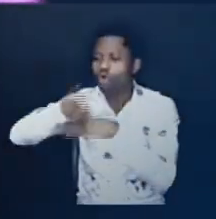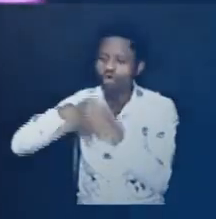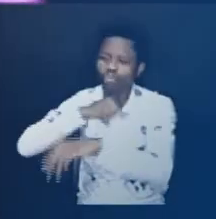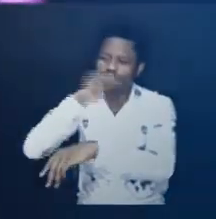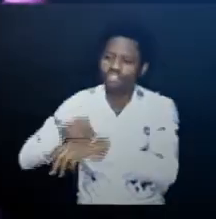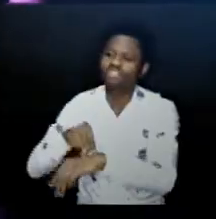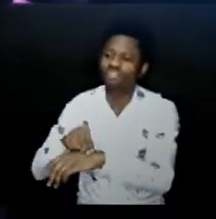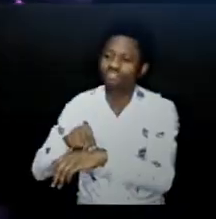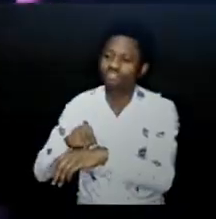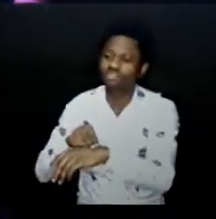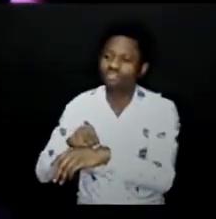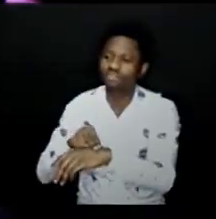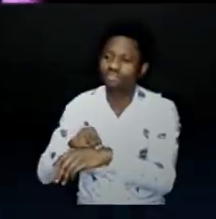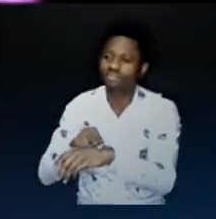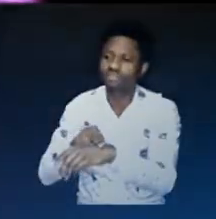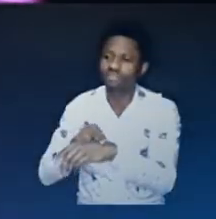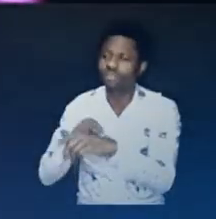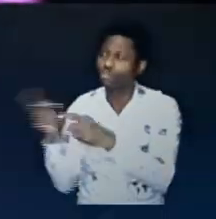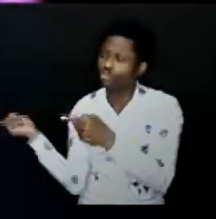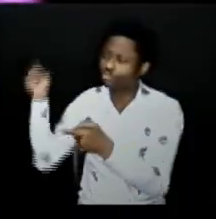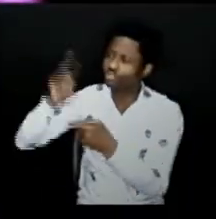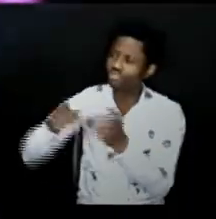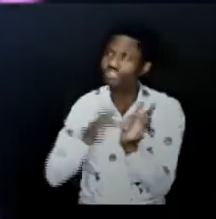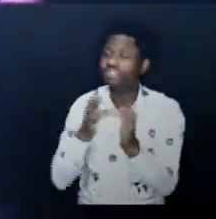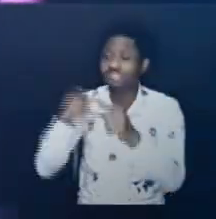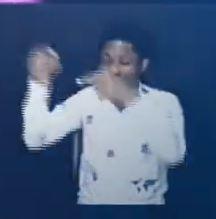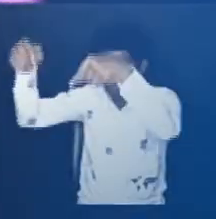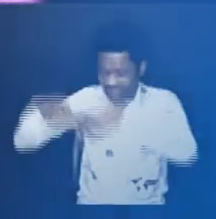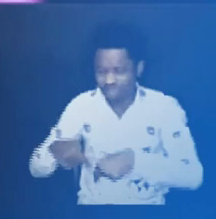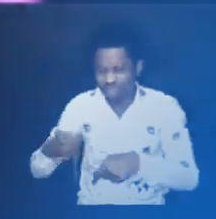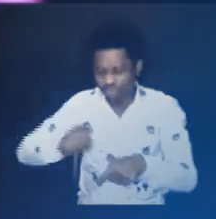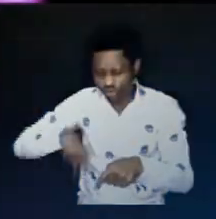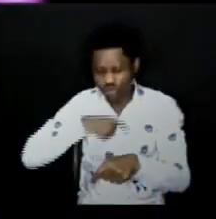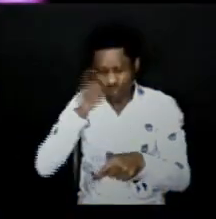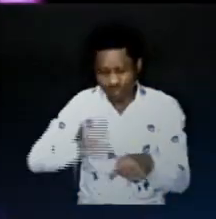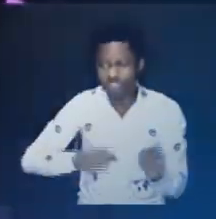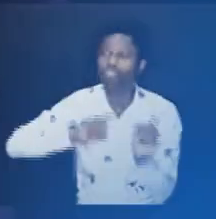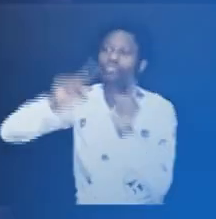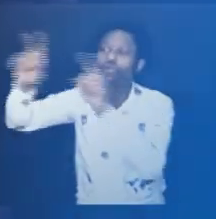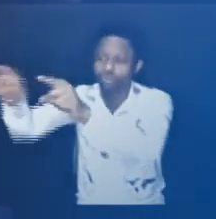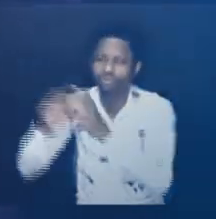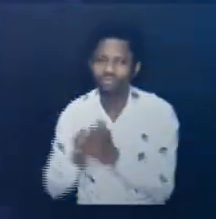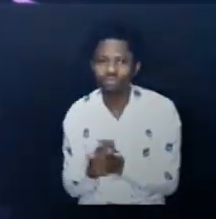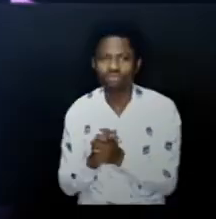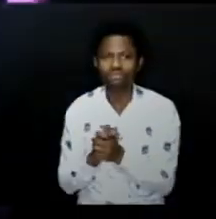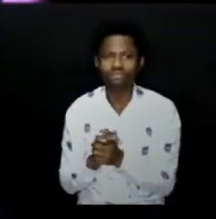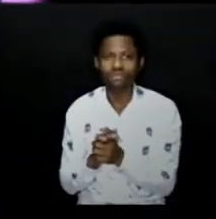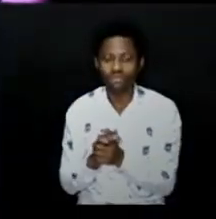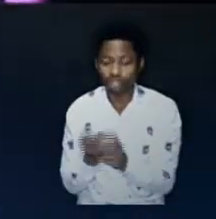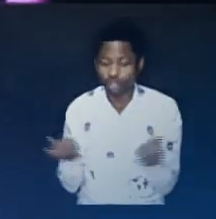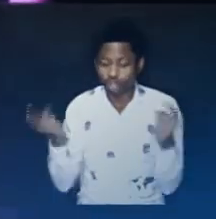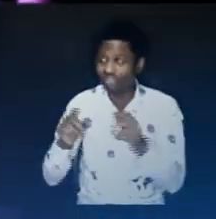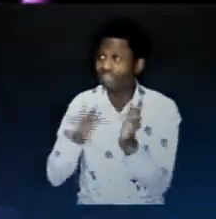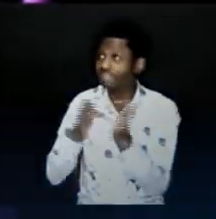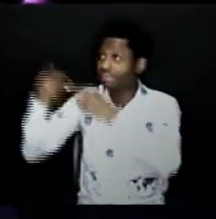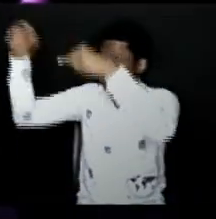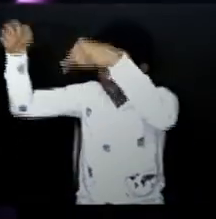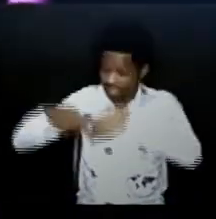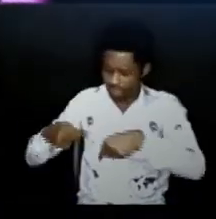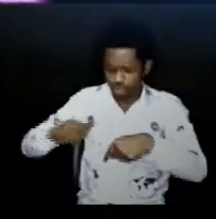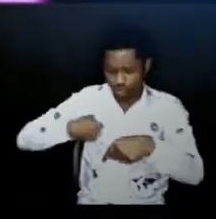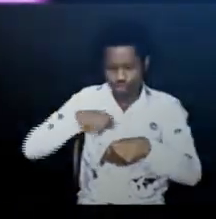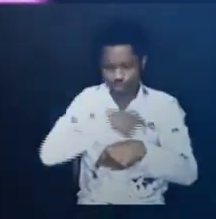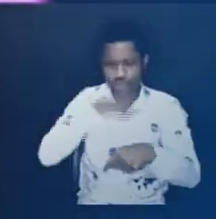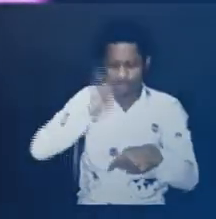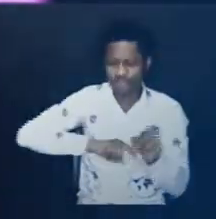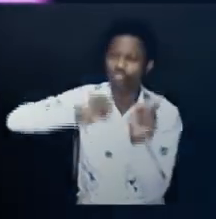Amunko ya mama nyina mesuafo. Until he comes, we should go. See yanko. So until he comes, we should